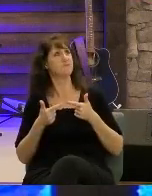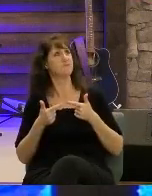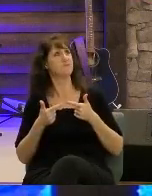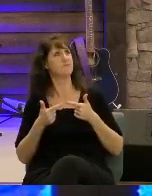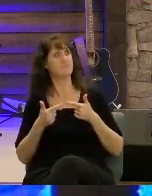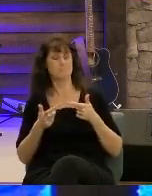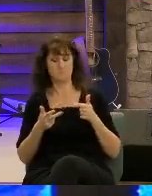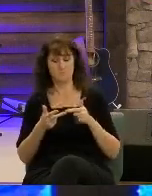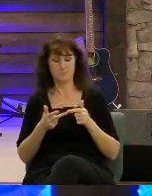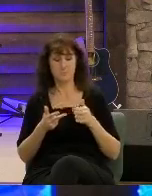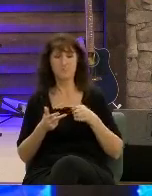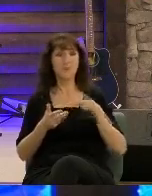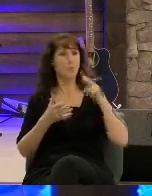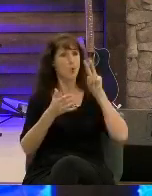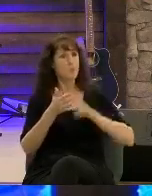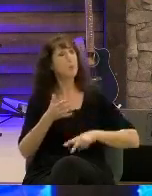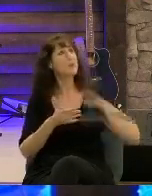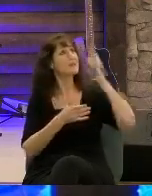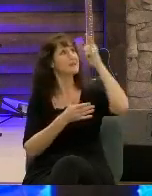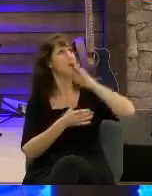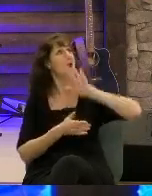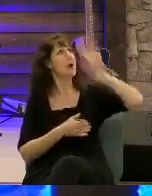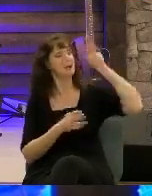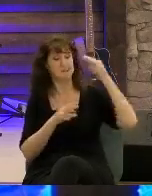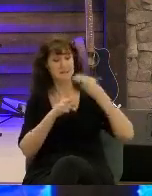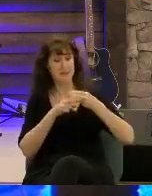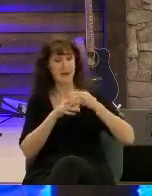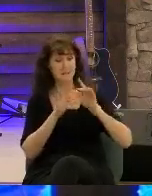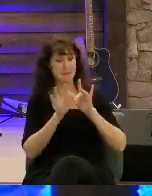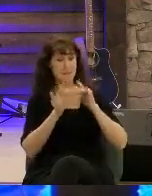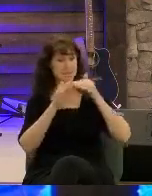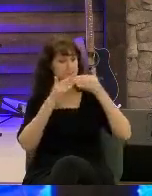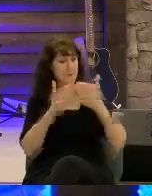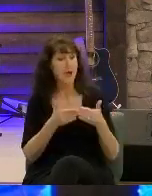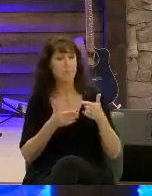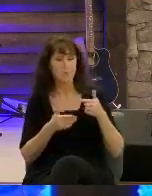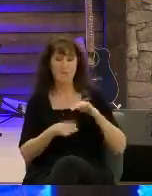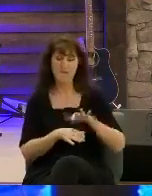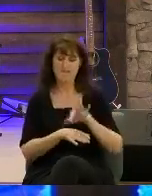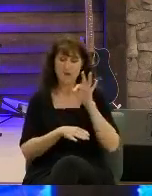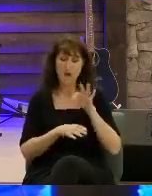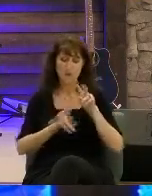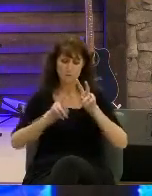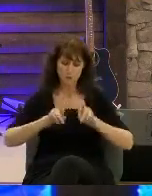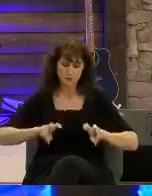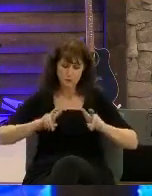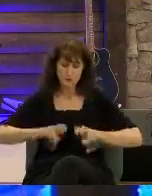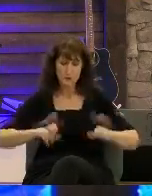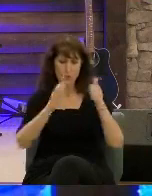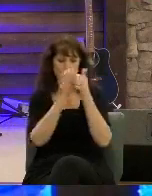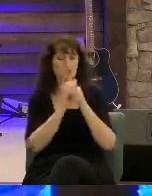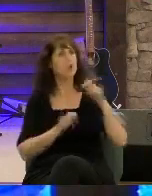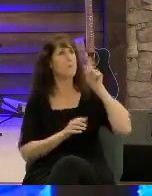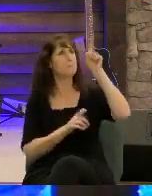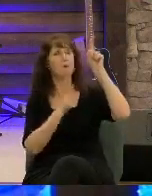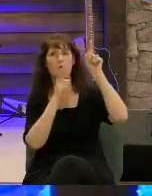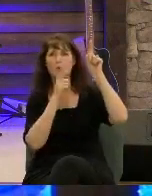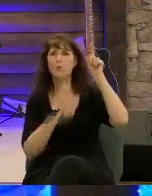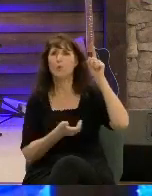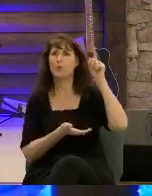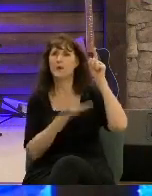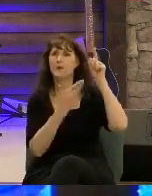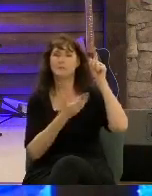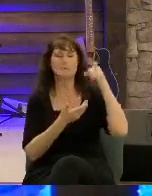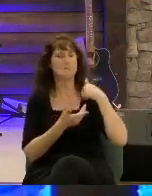will read the names of God in my Bible. I will find a resource that will help me to worship who He is. I will ask for